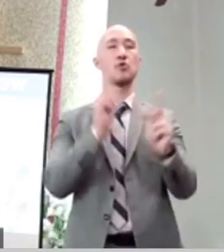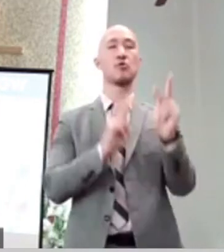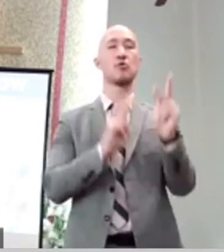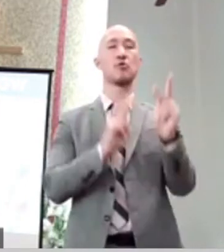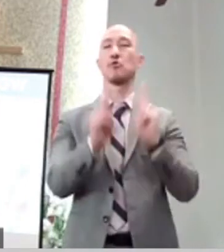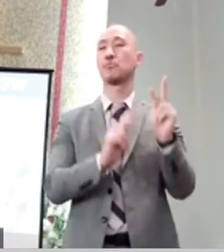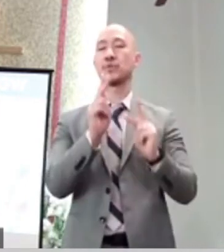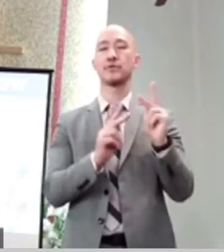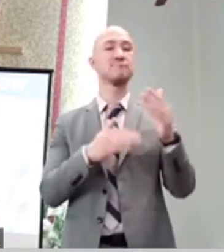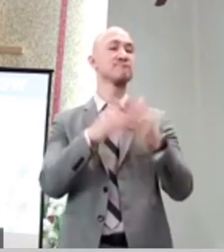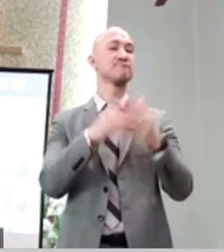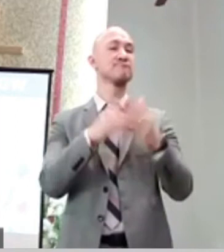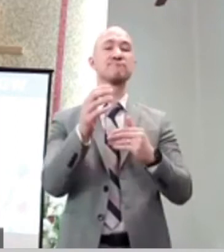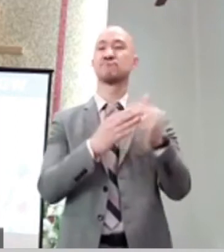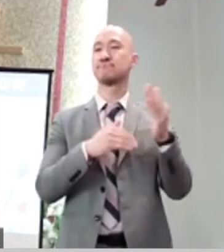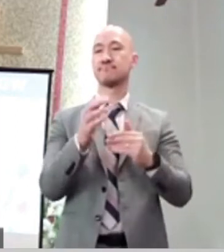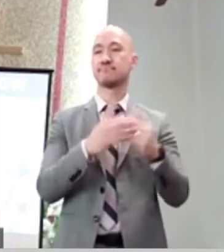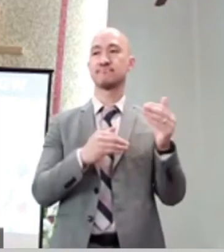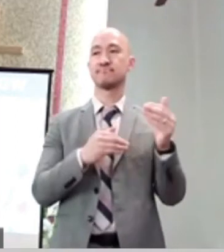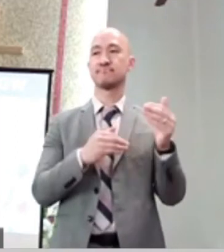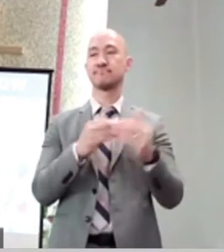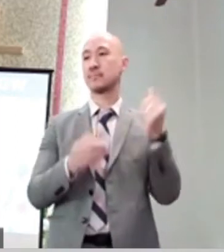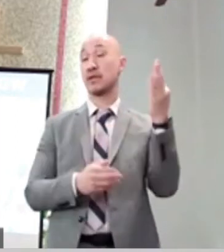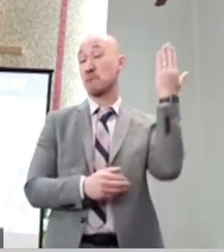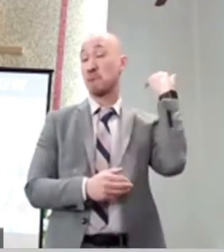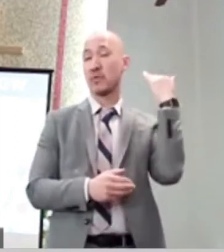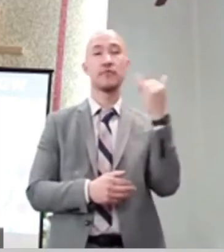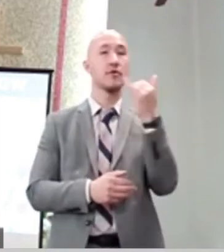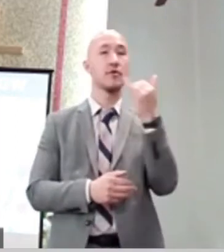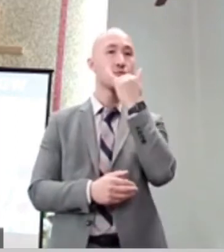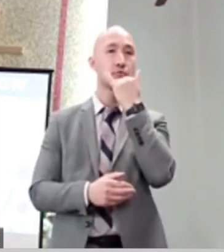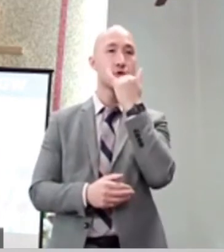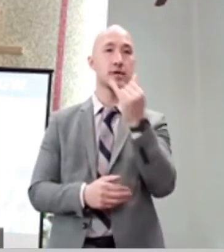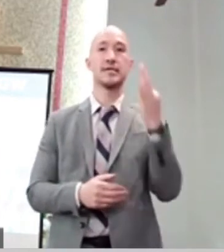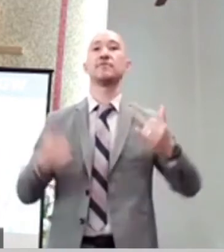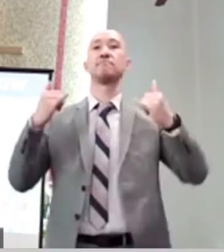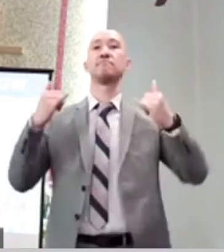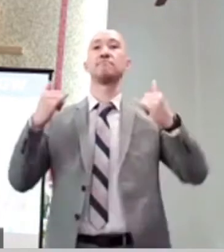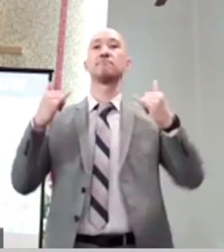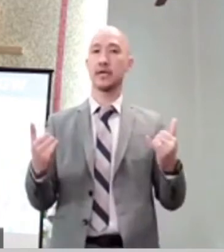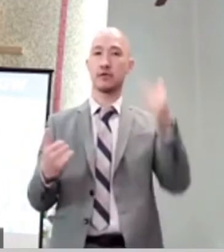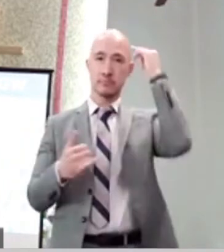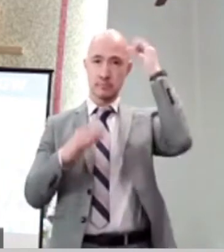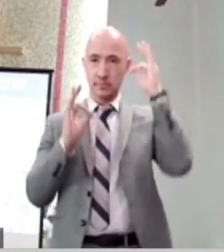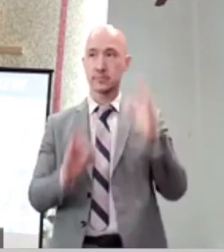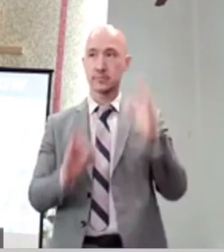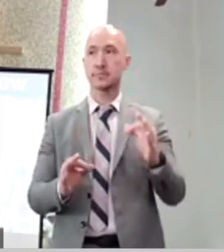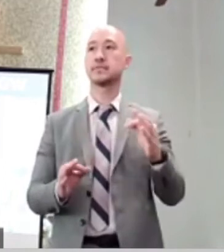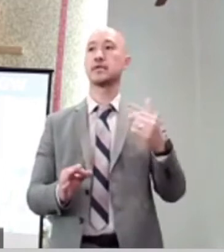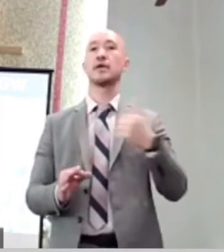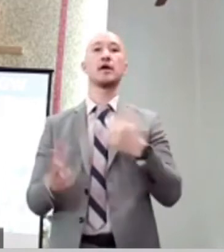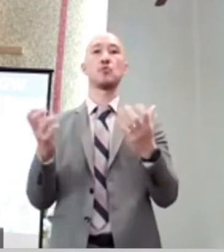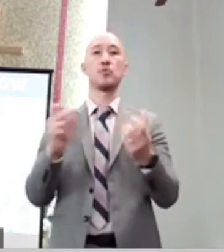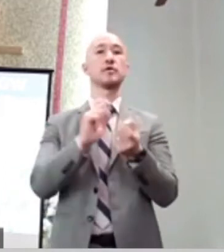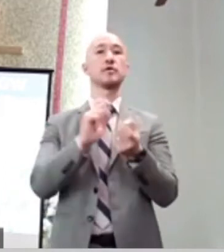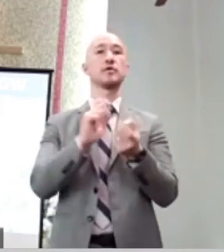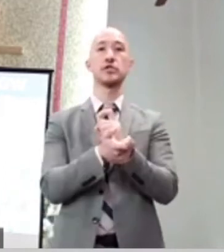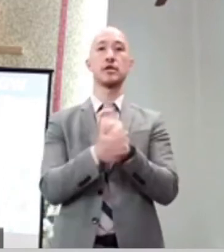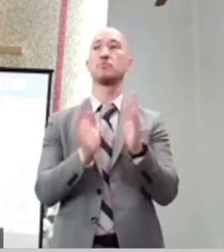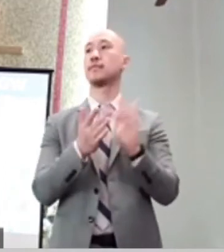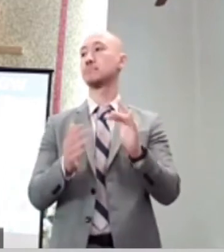done, as long as they recognize that, yeah, you know what, I need healing. Christ is able to provide that healing.